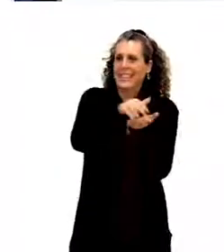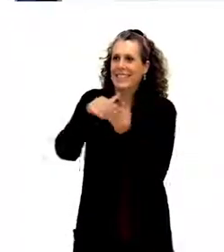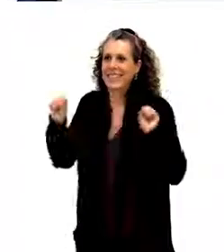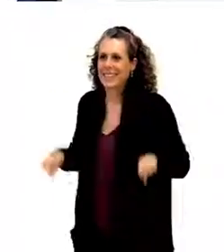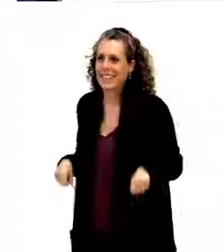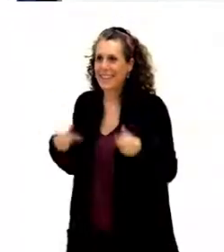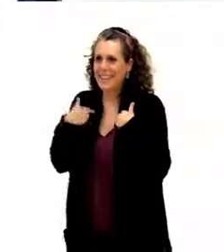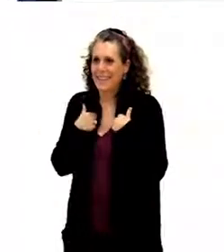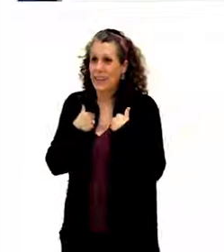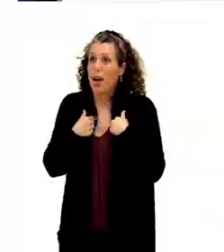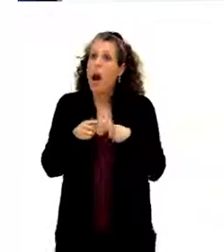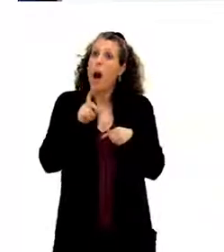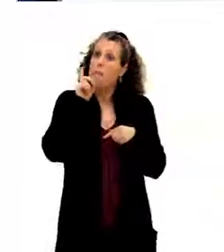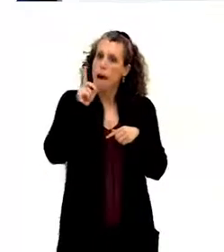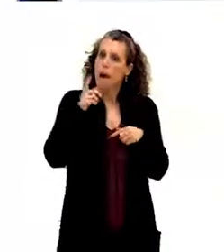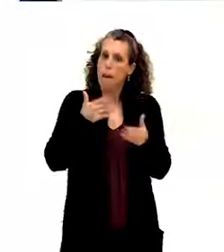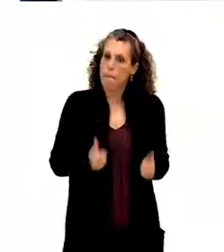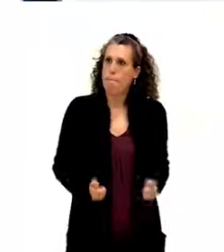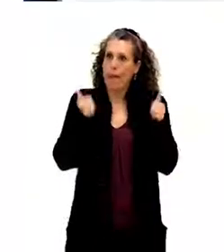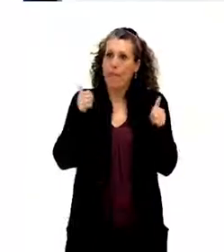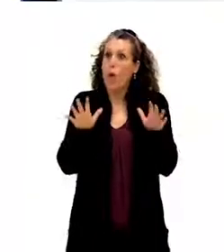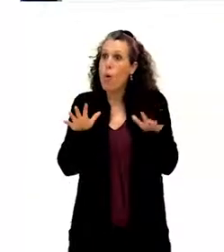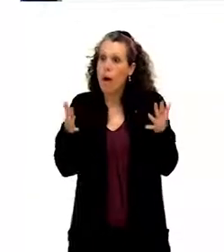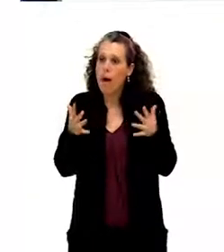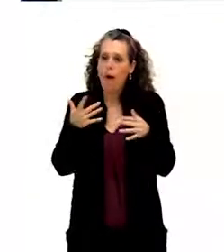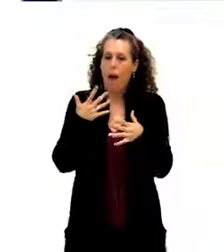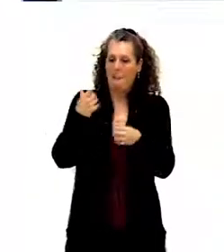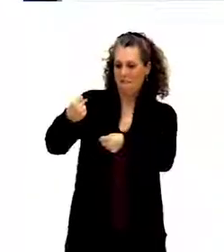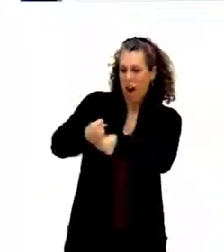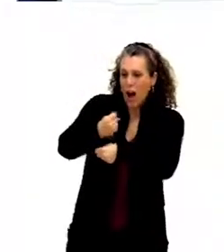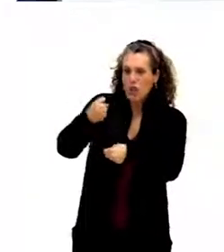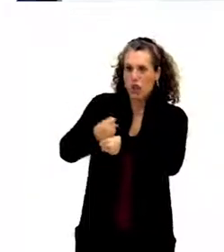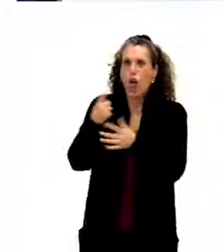be even better if we have functional requirements.